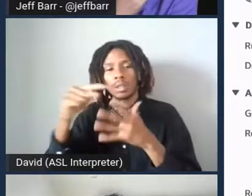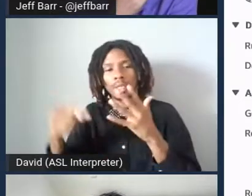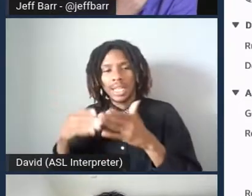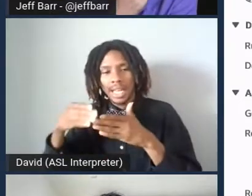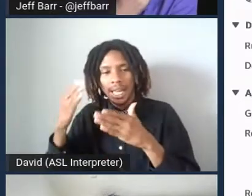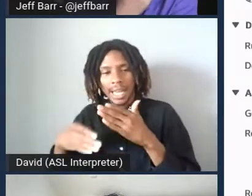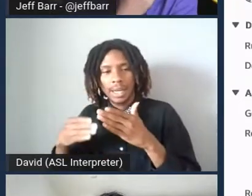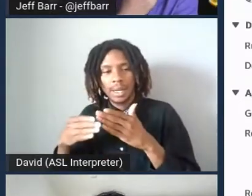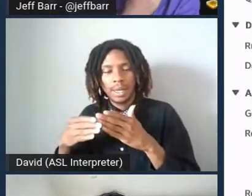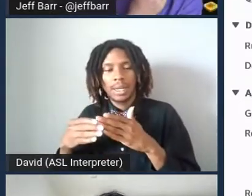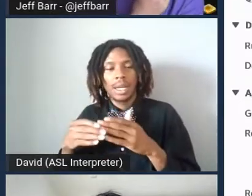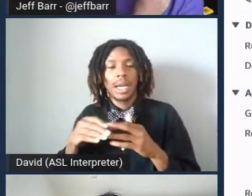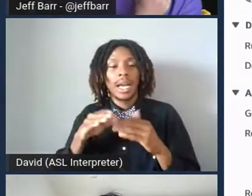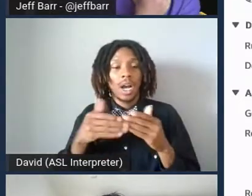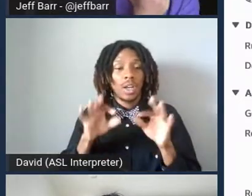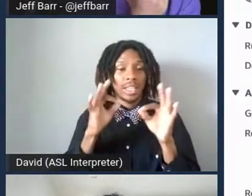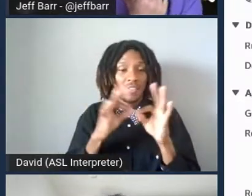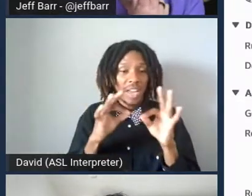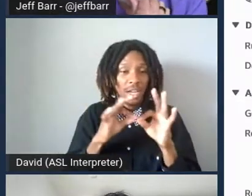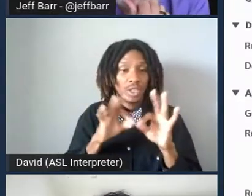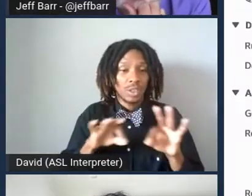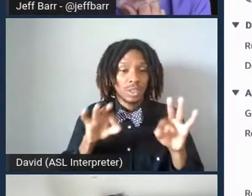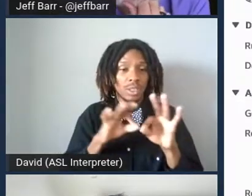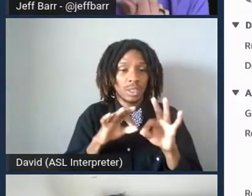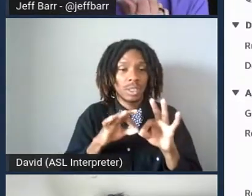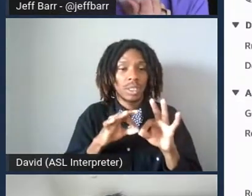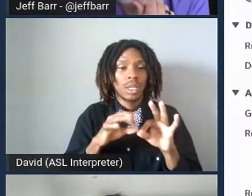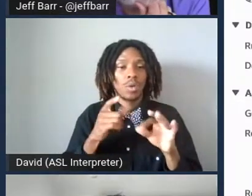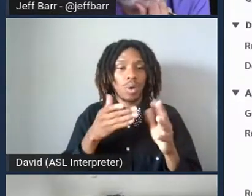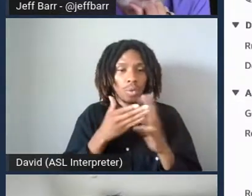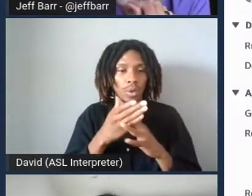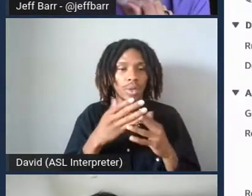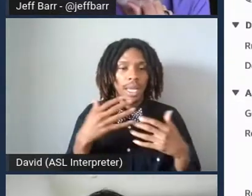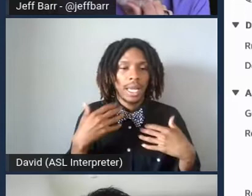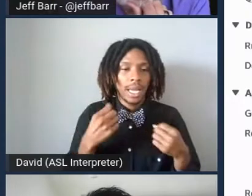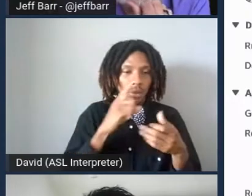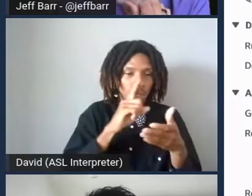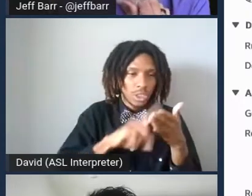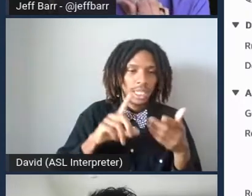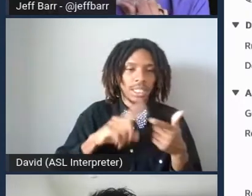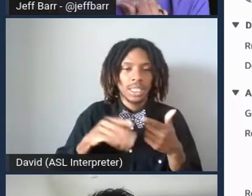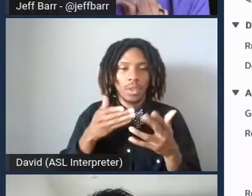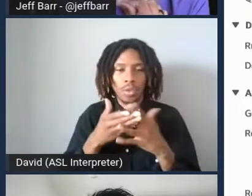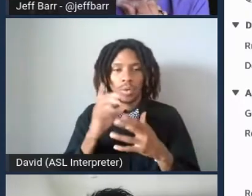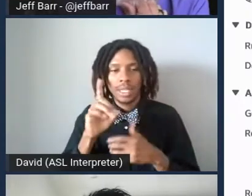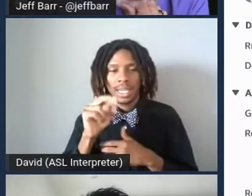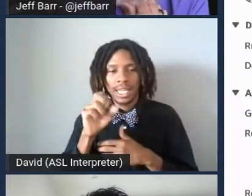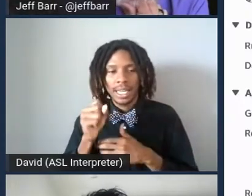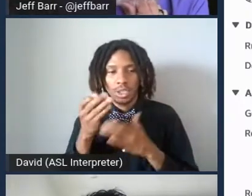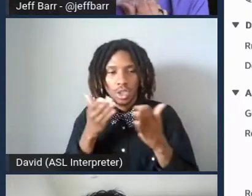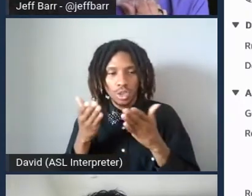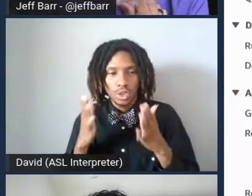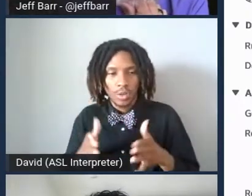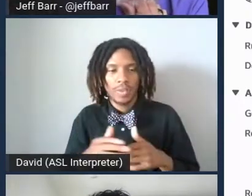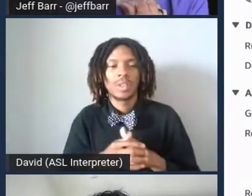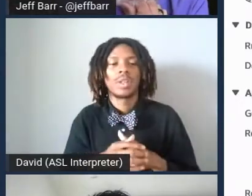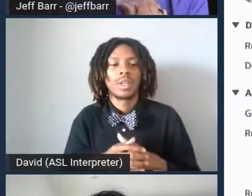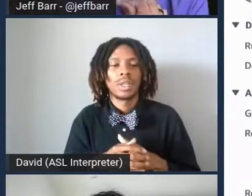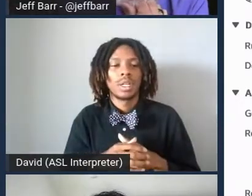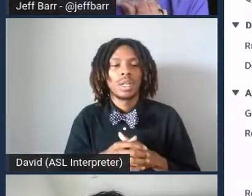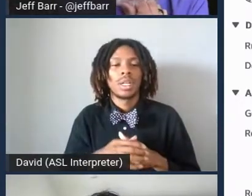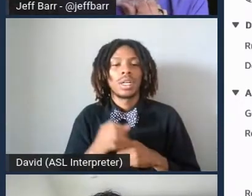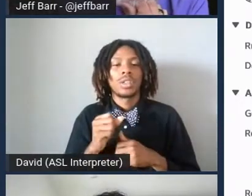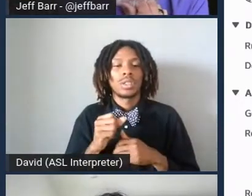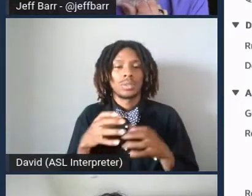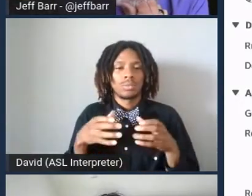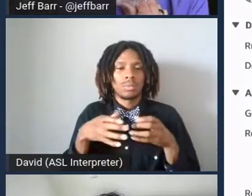values across all those five regions will be propagated through health checks to the DNS servers. So within a cluster, we